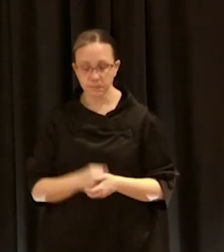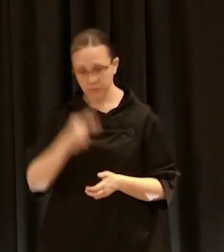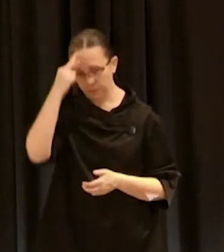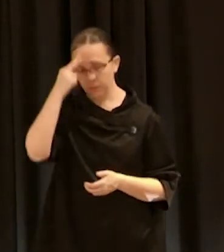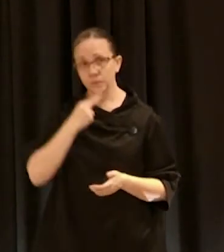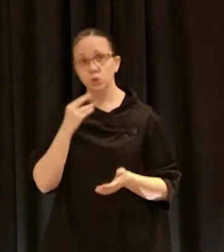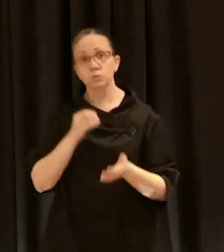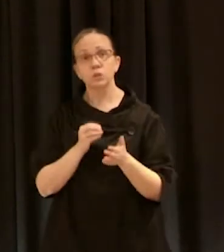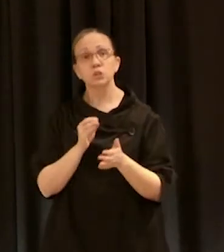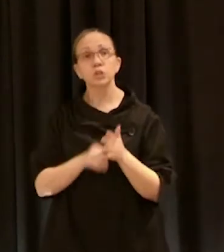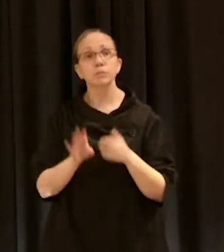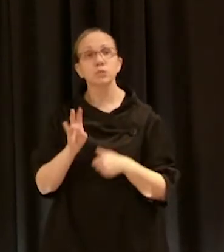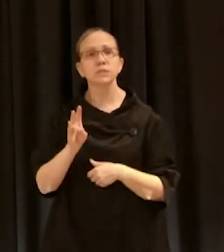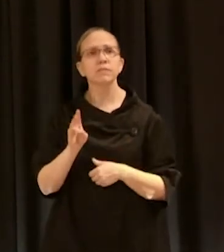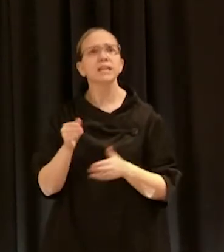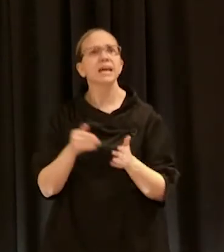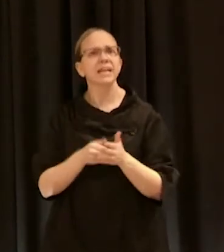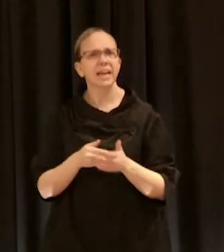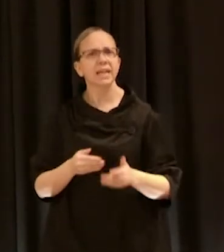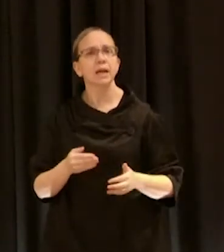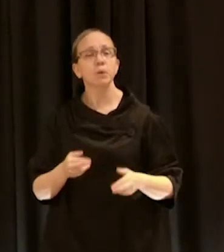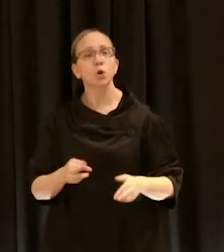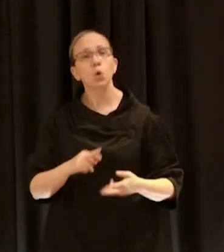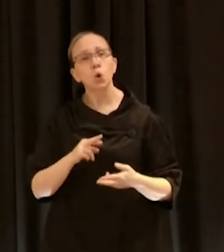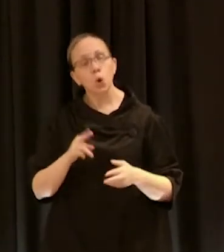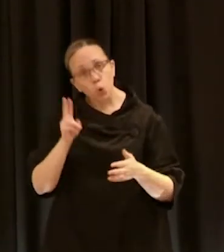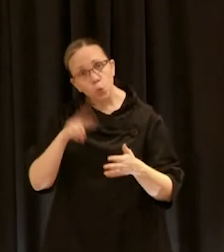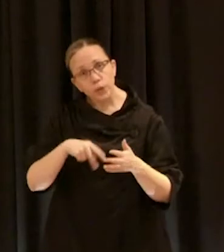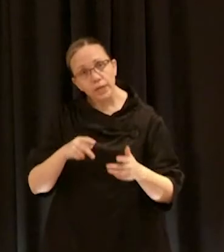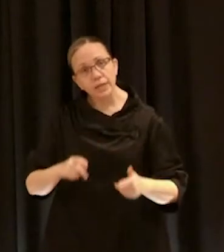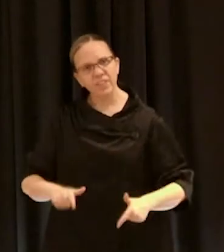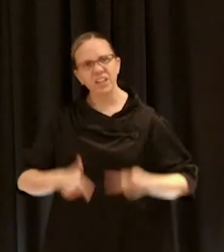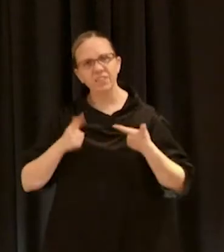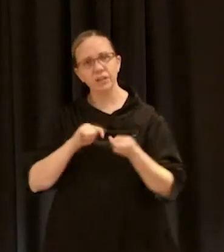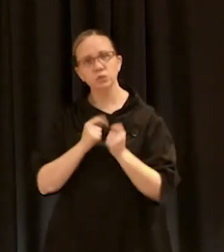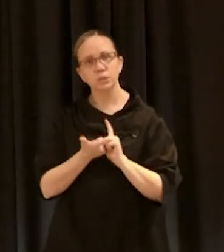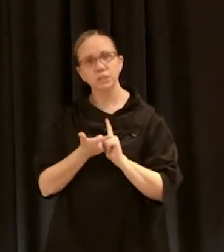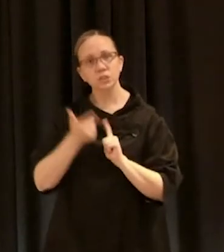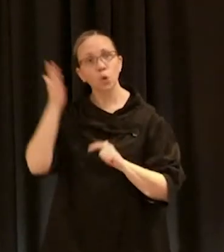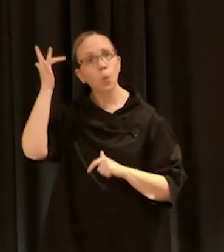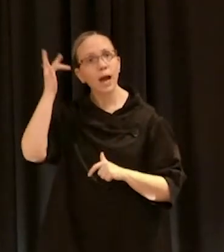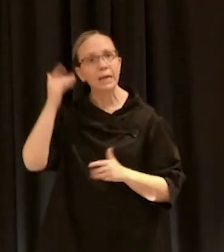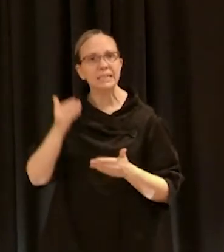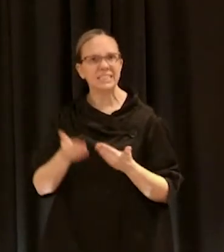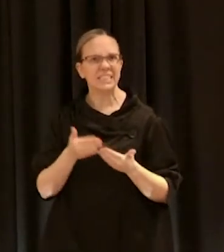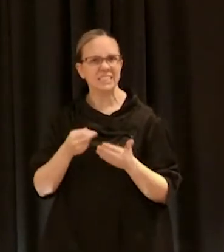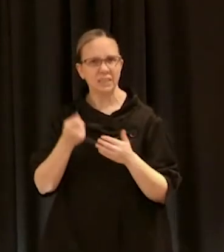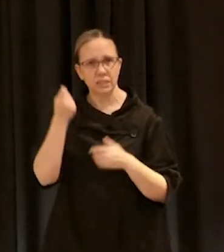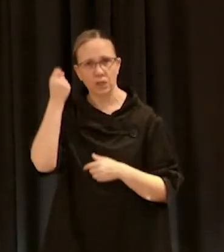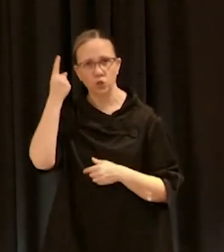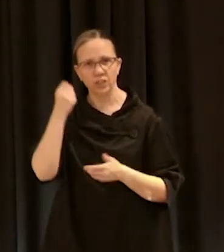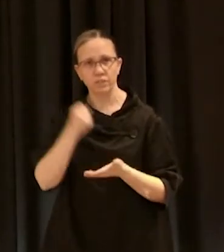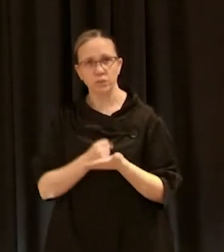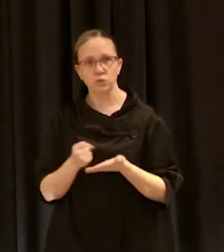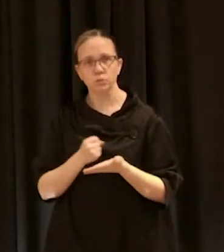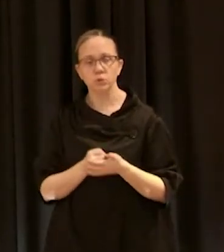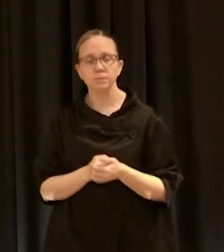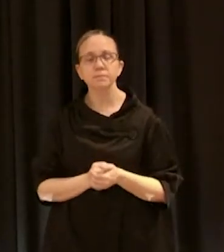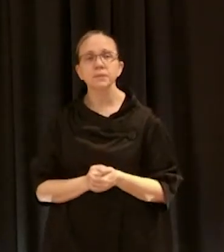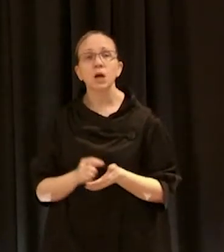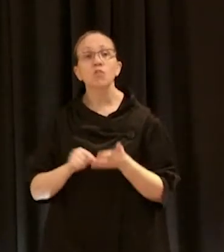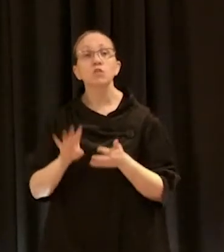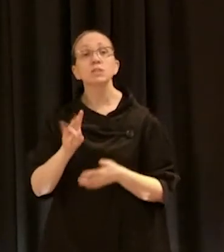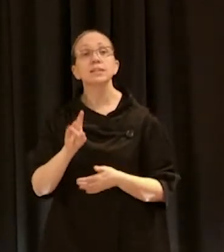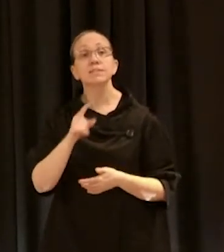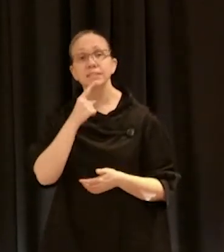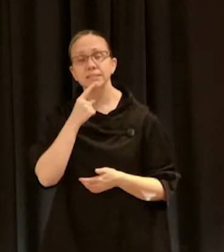Romans chapter 7, and again, I'm going to read out of the Living Bible just because it's easily understandable for this particular passage. Verse